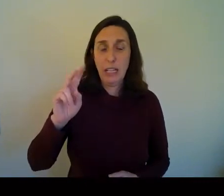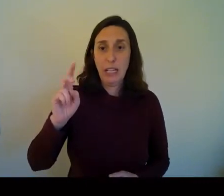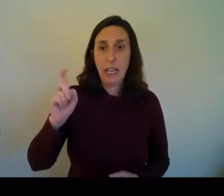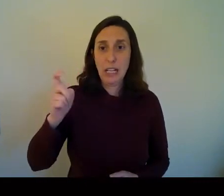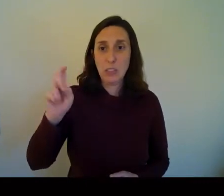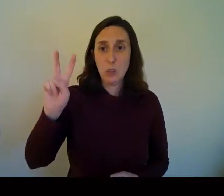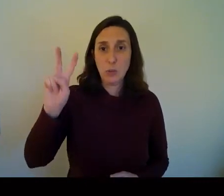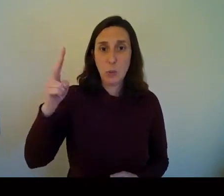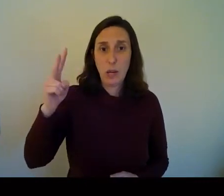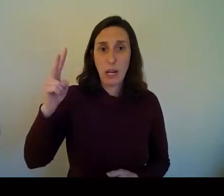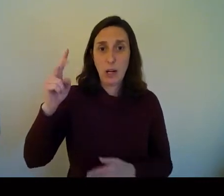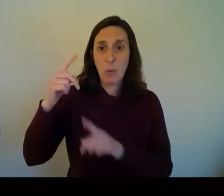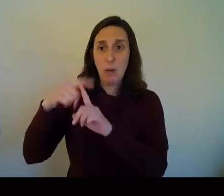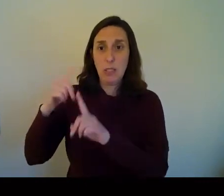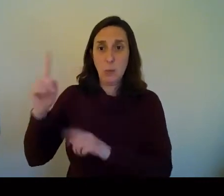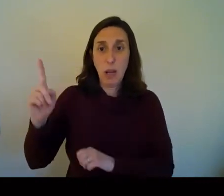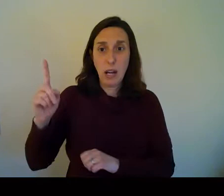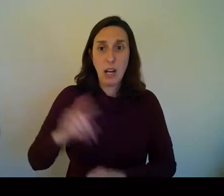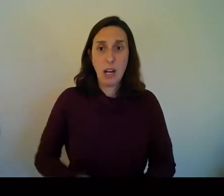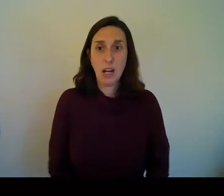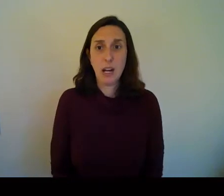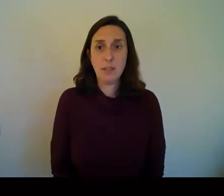2x squared plus 1